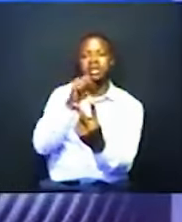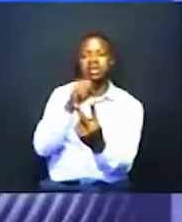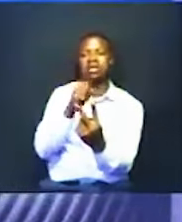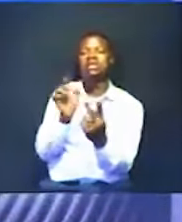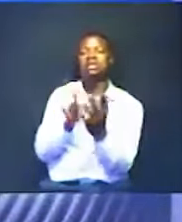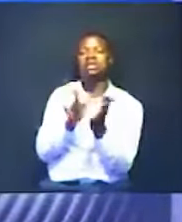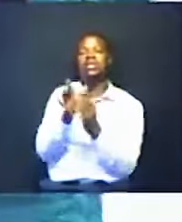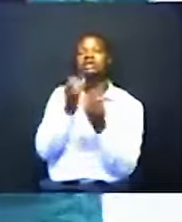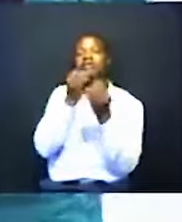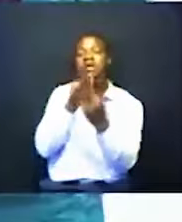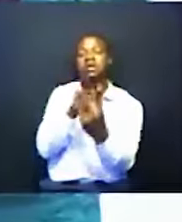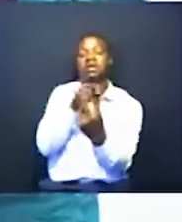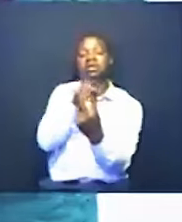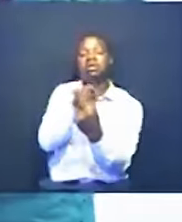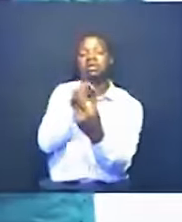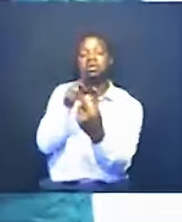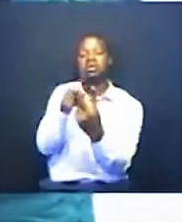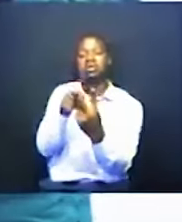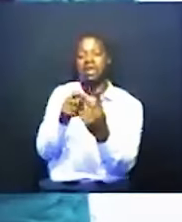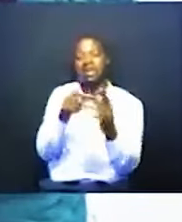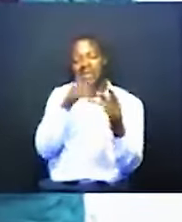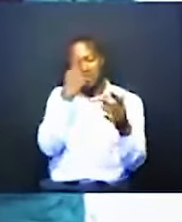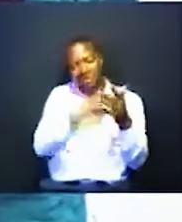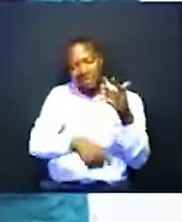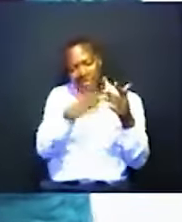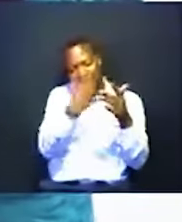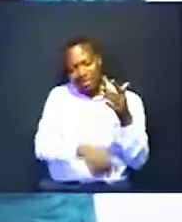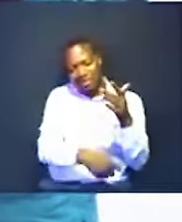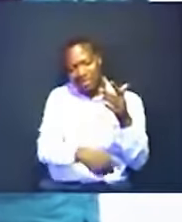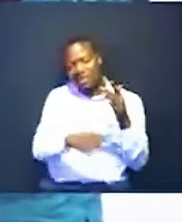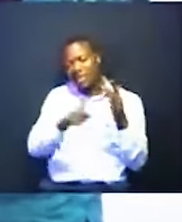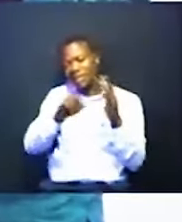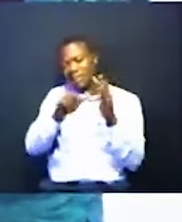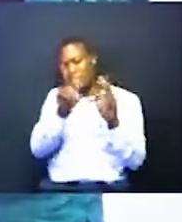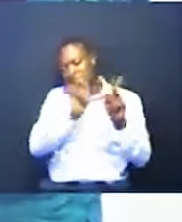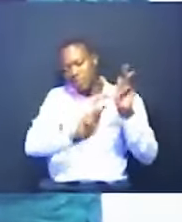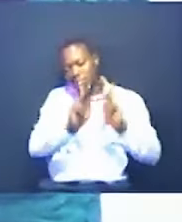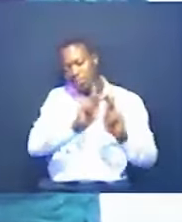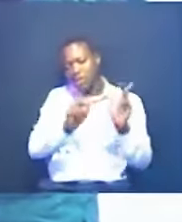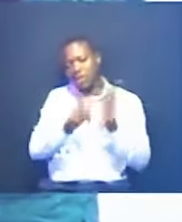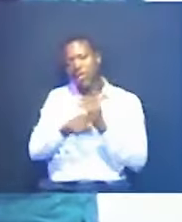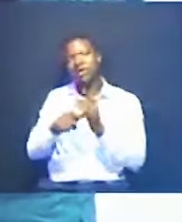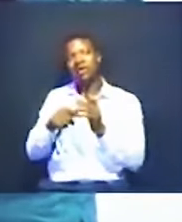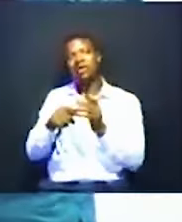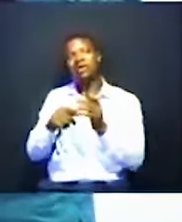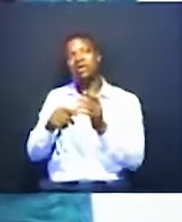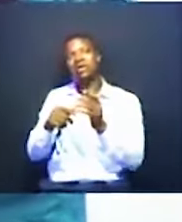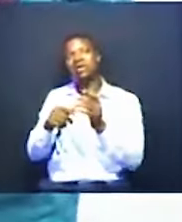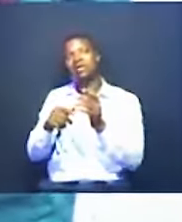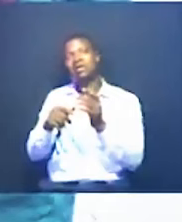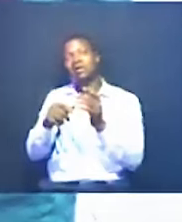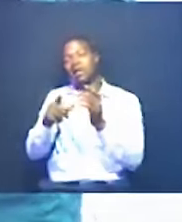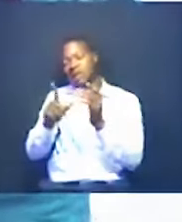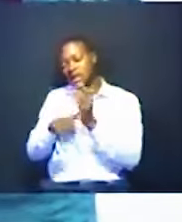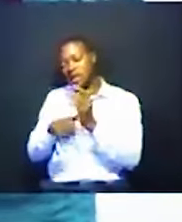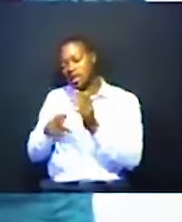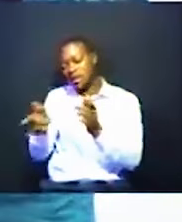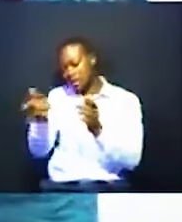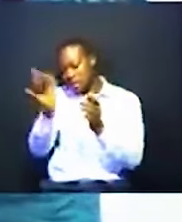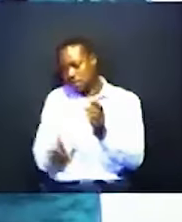I tell you, the tax collectors and the prostitutes are entering the kingdom of God ahead of